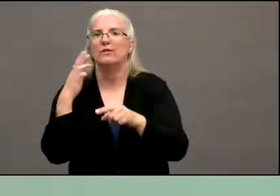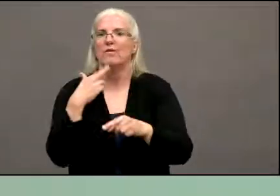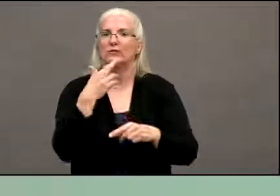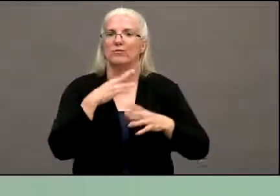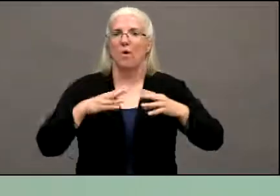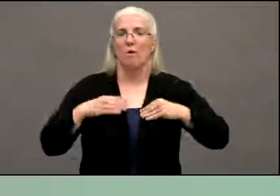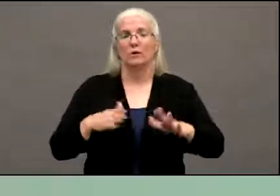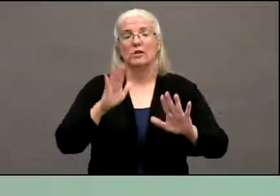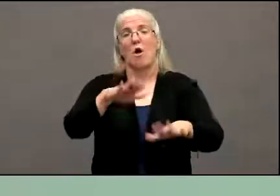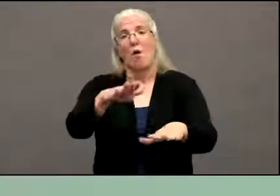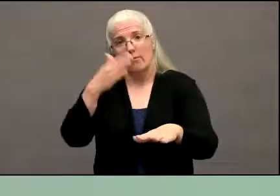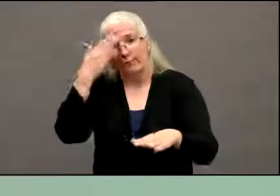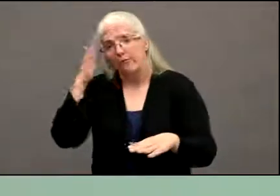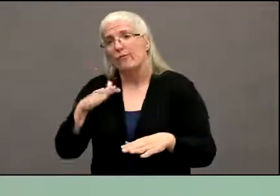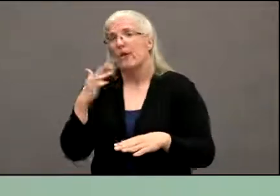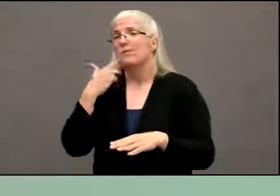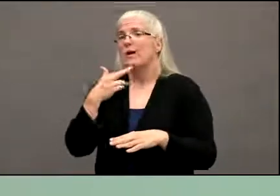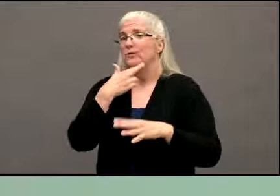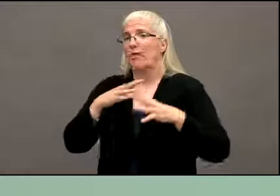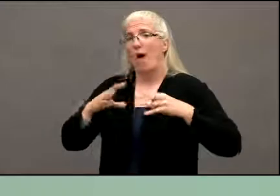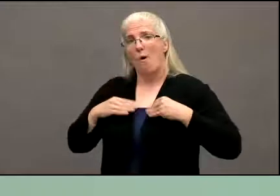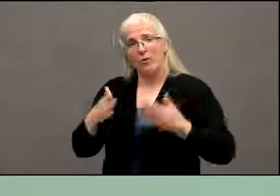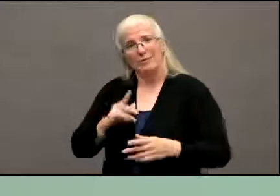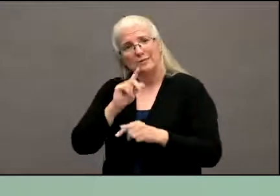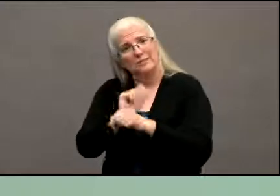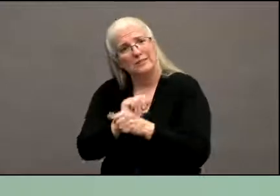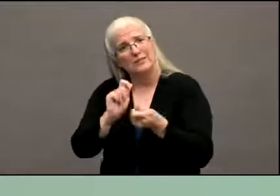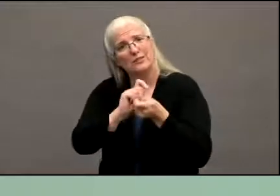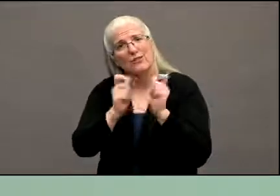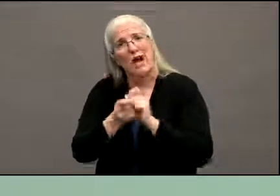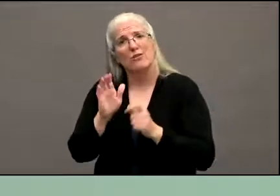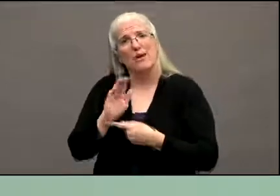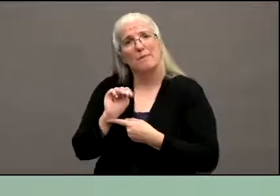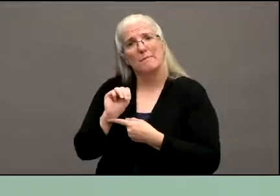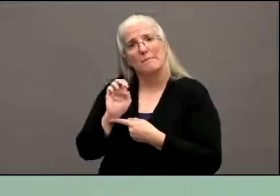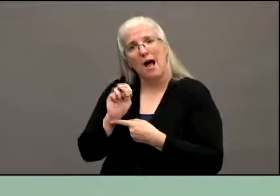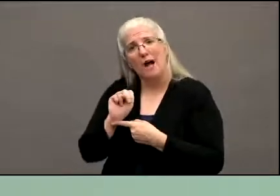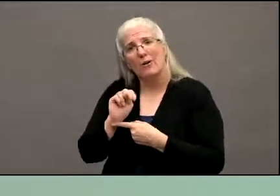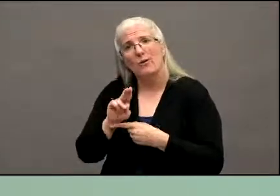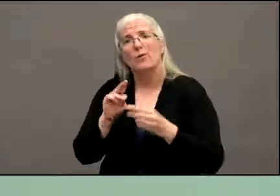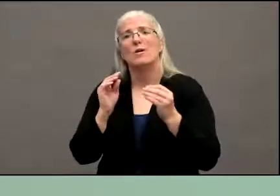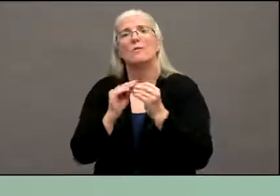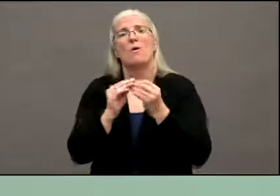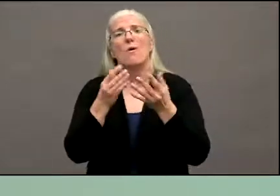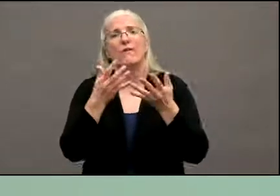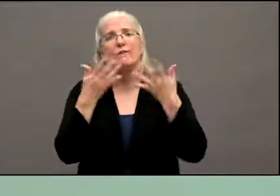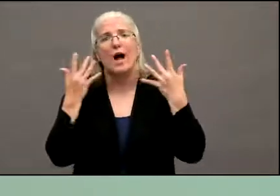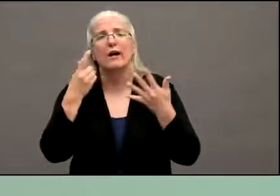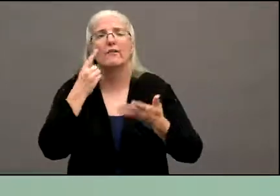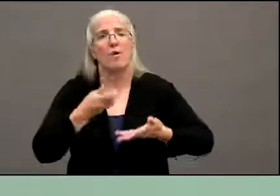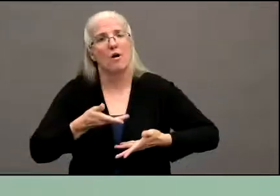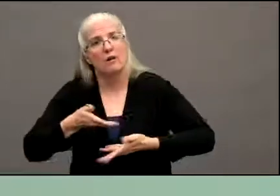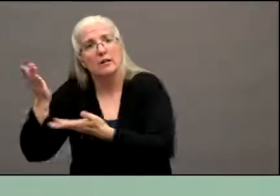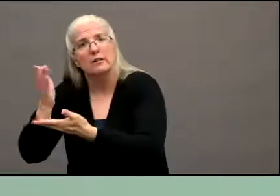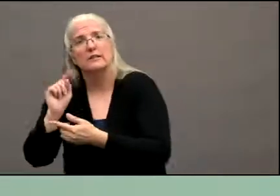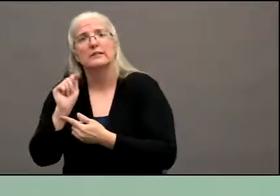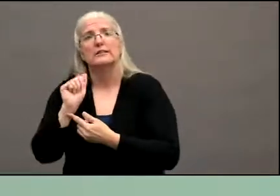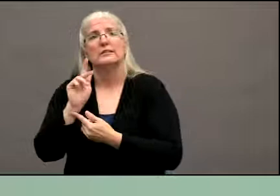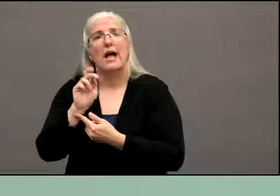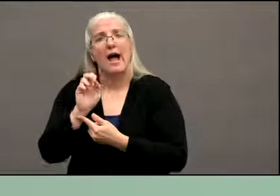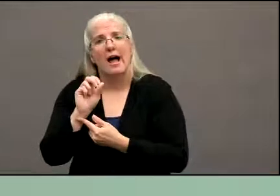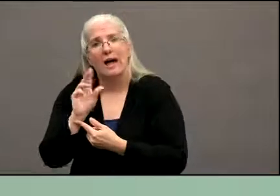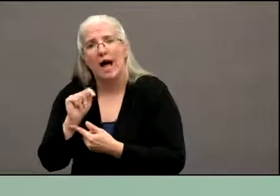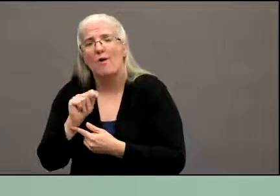more friendly, more takeout friendly, dine out friendly. So I just want to appreciate